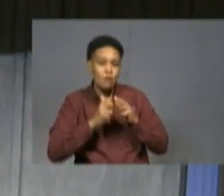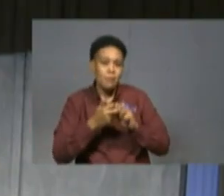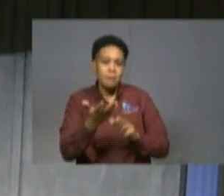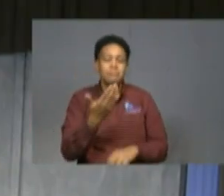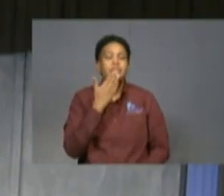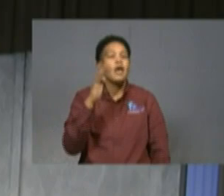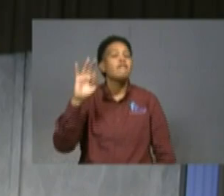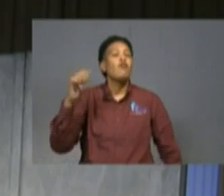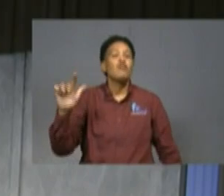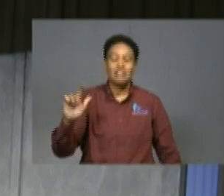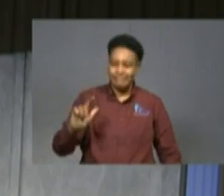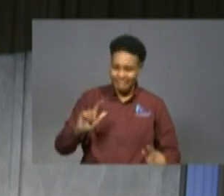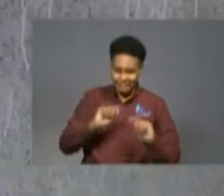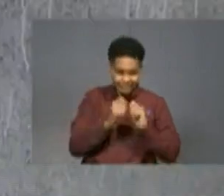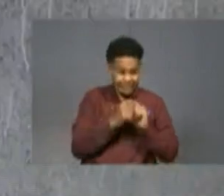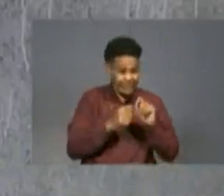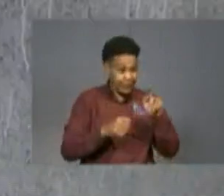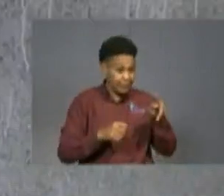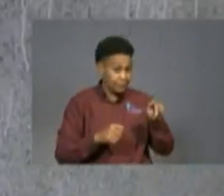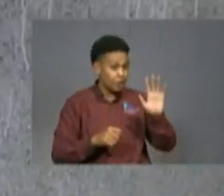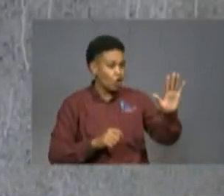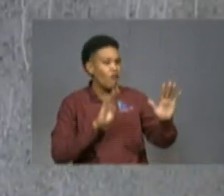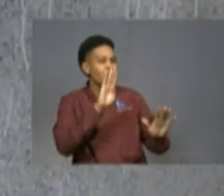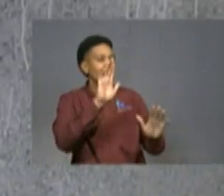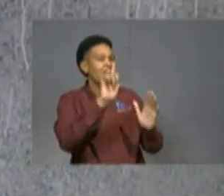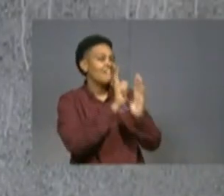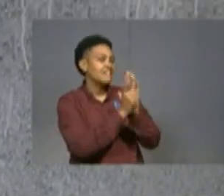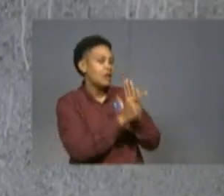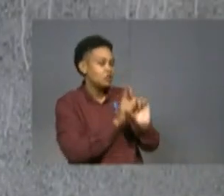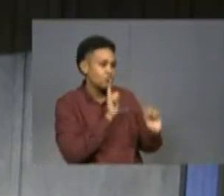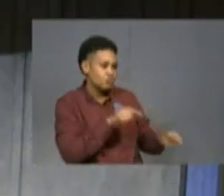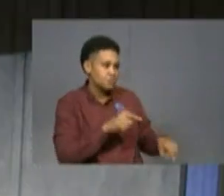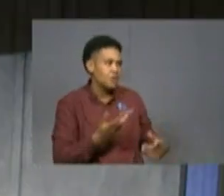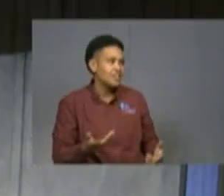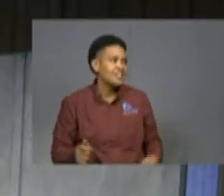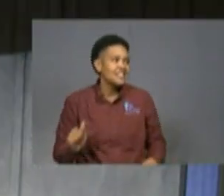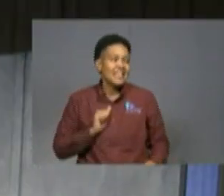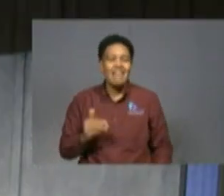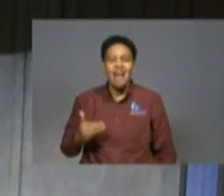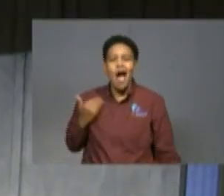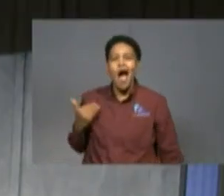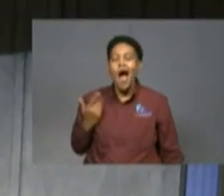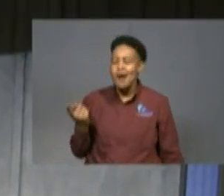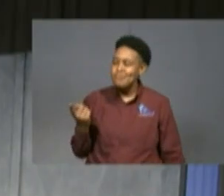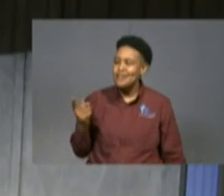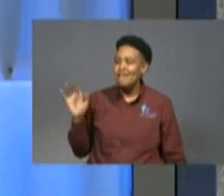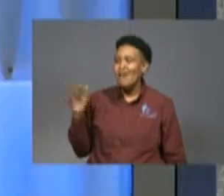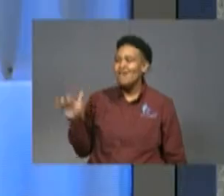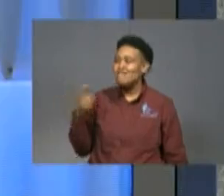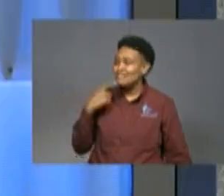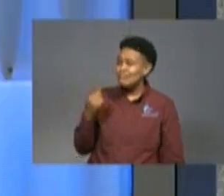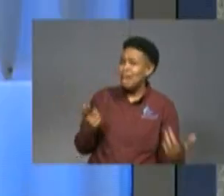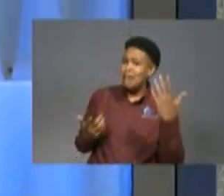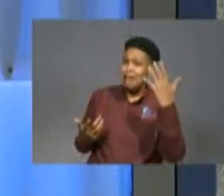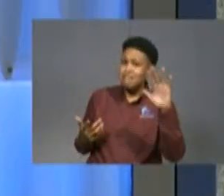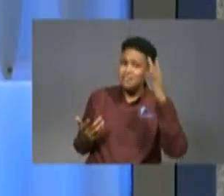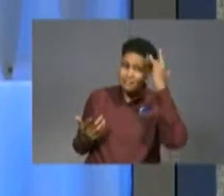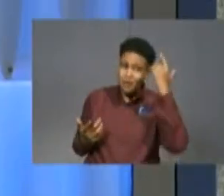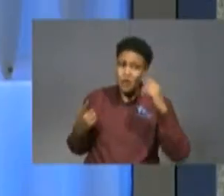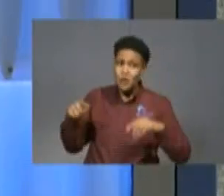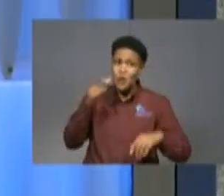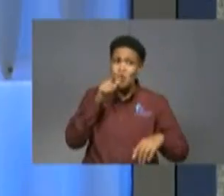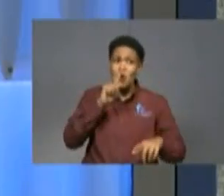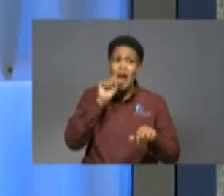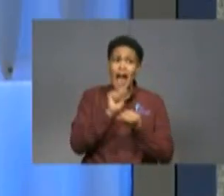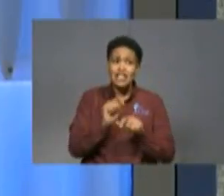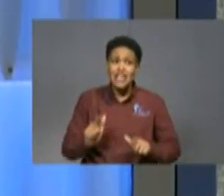Green. Team PNP, your 45-second rebuttal. I'm so happy that Minister Green has said this, because for those of us who